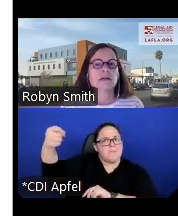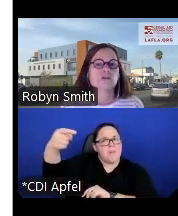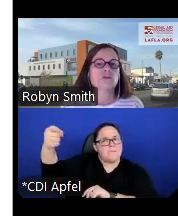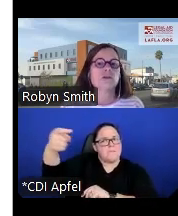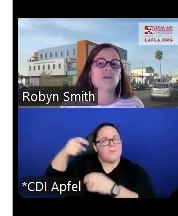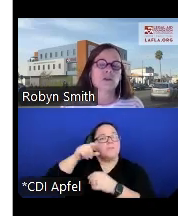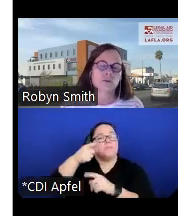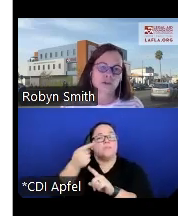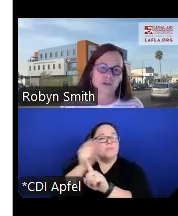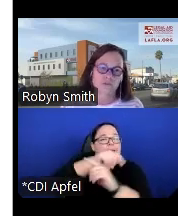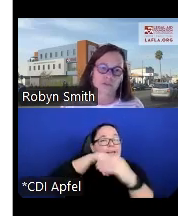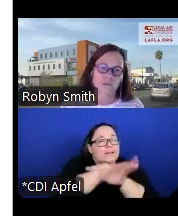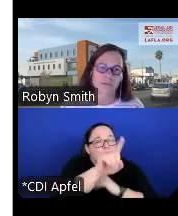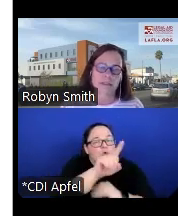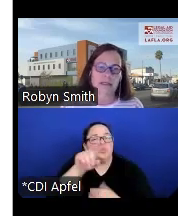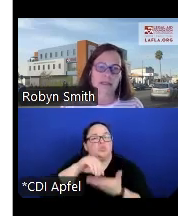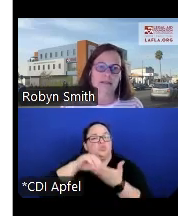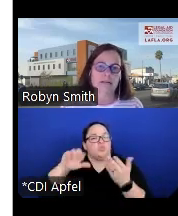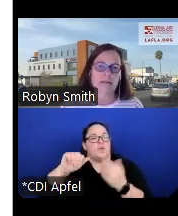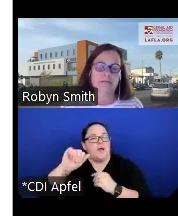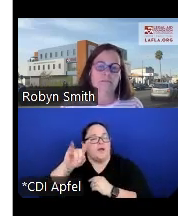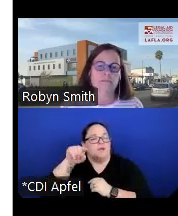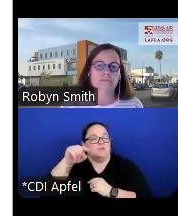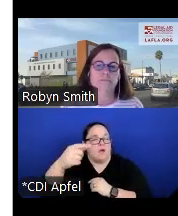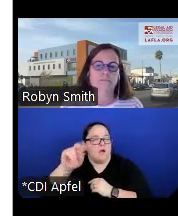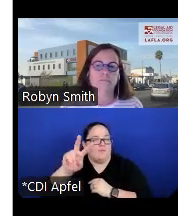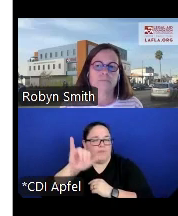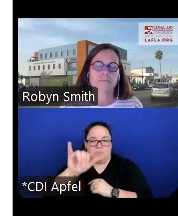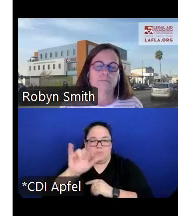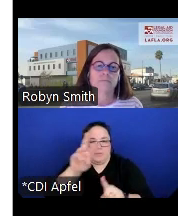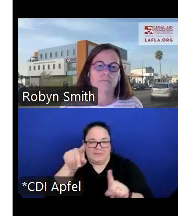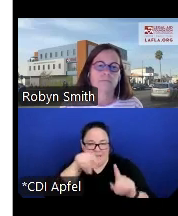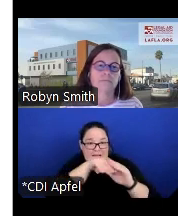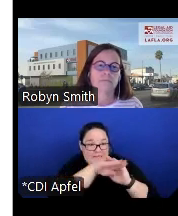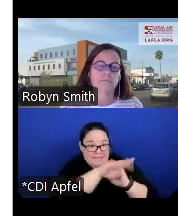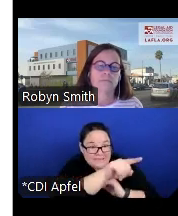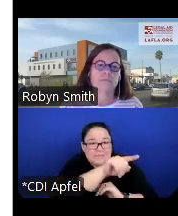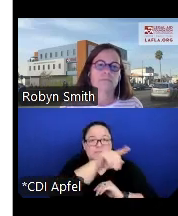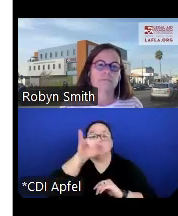and on your loan servicer website.